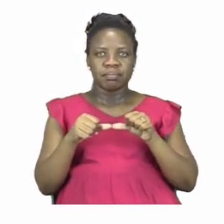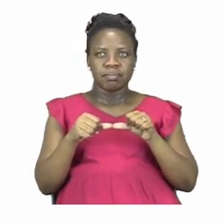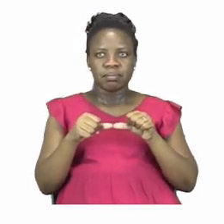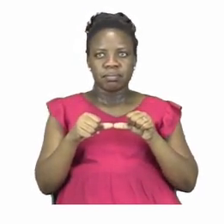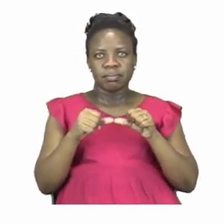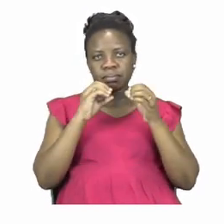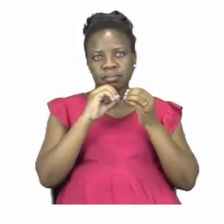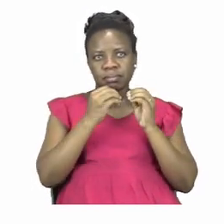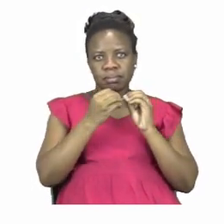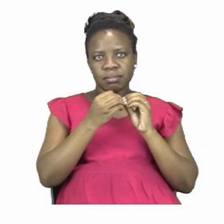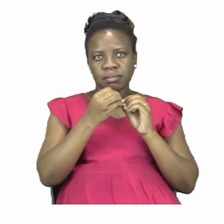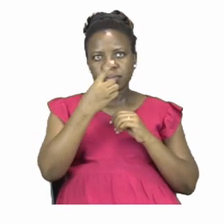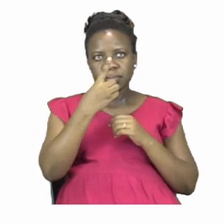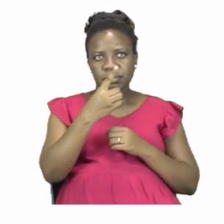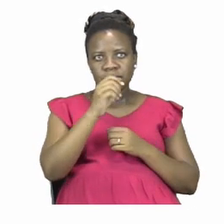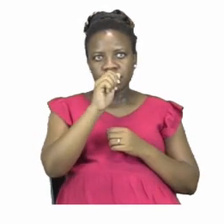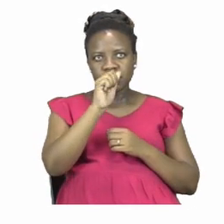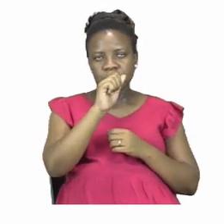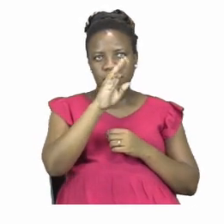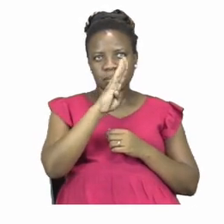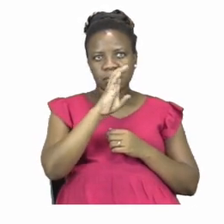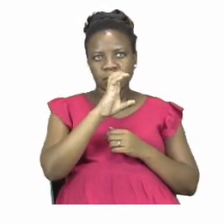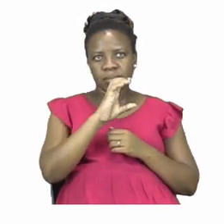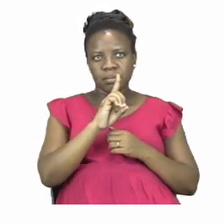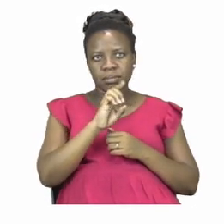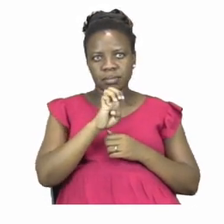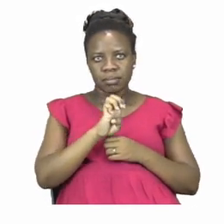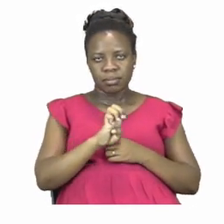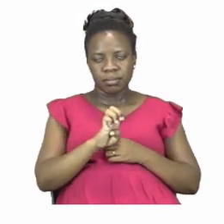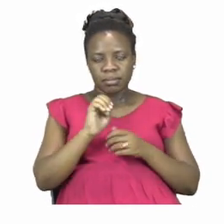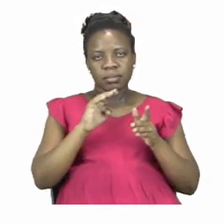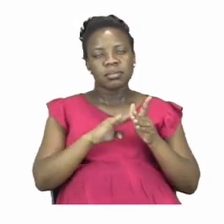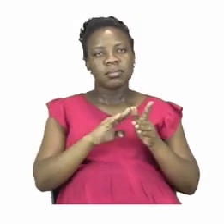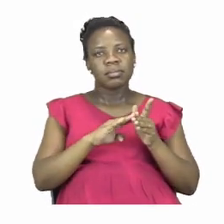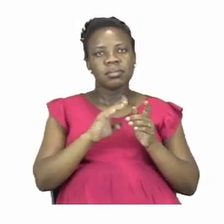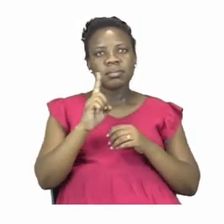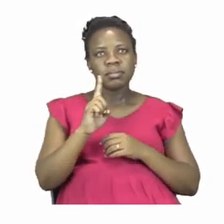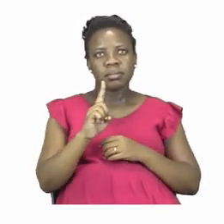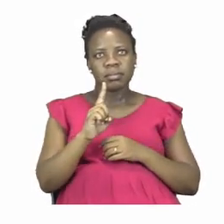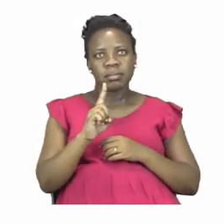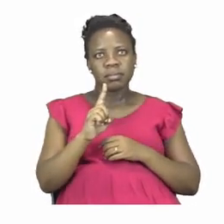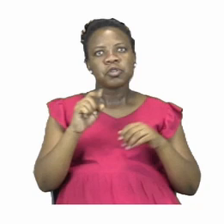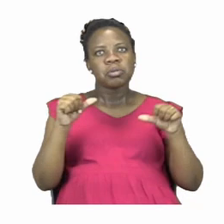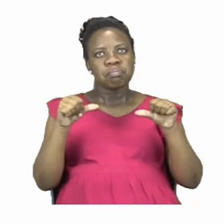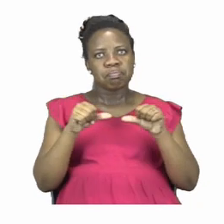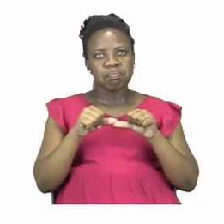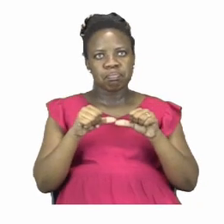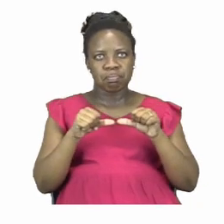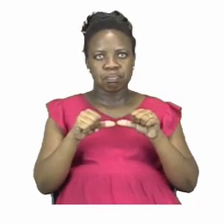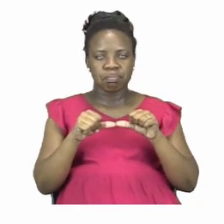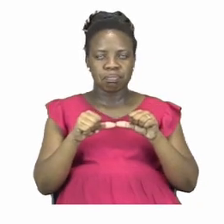number 1, A, all up until E, it is all about measuring. We